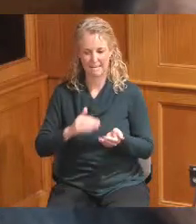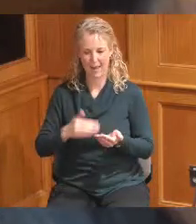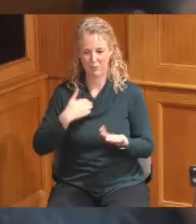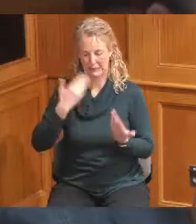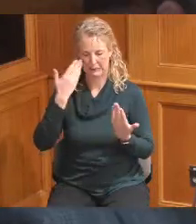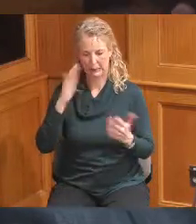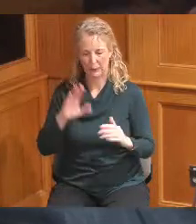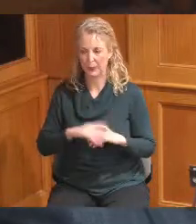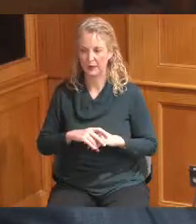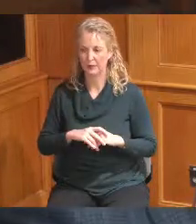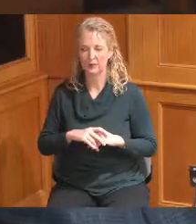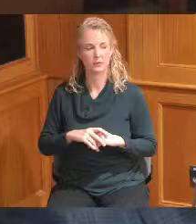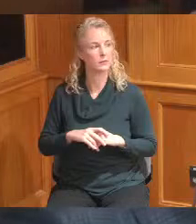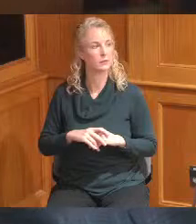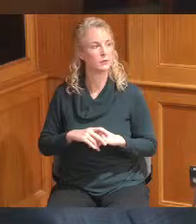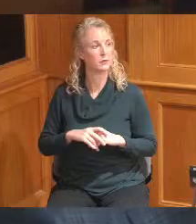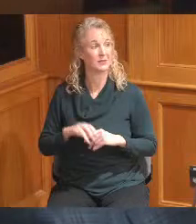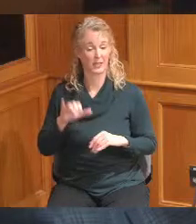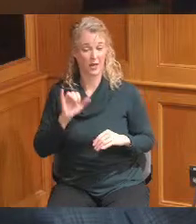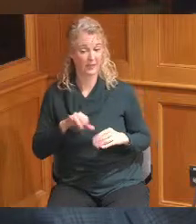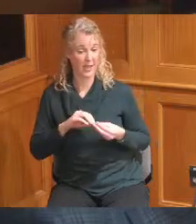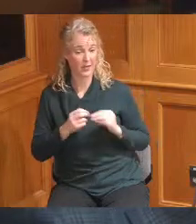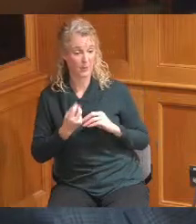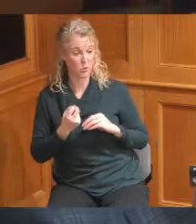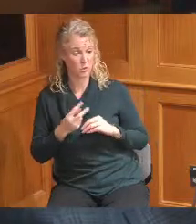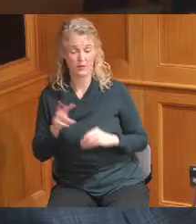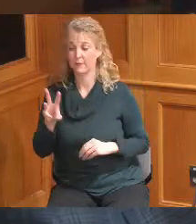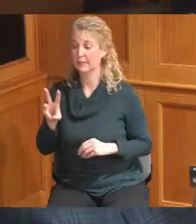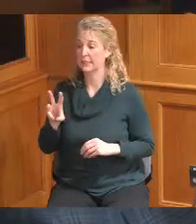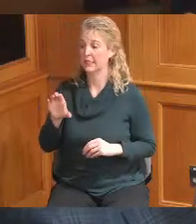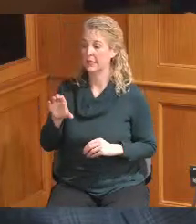is. Do you have the amount Yeah, on that? that is